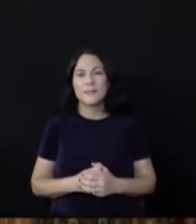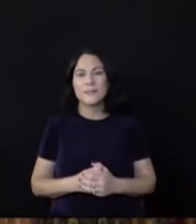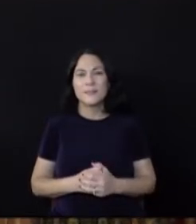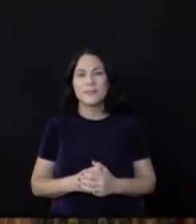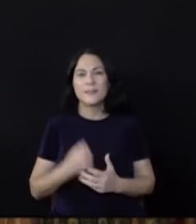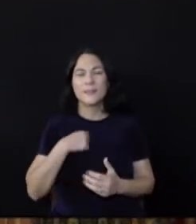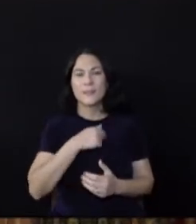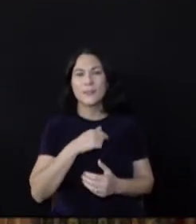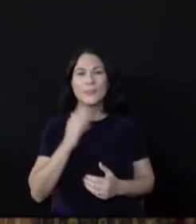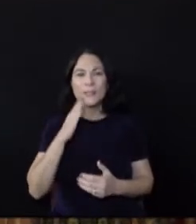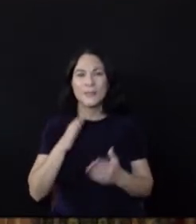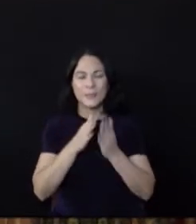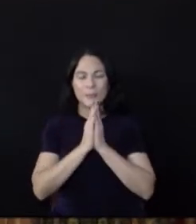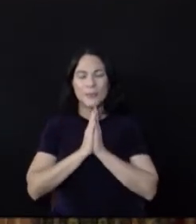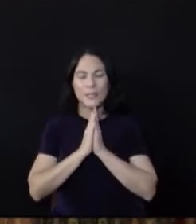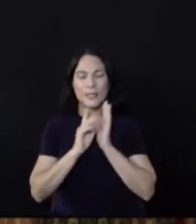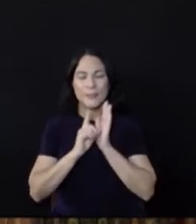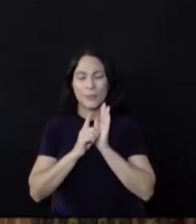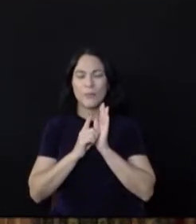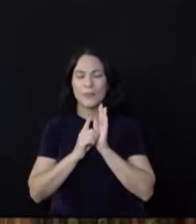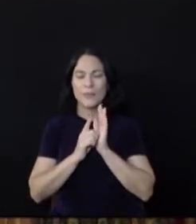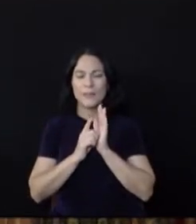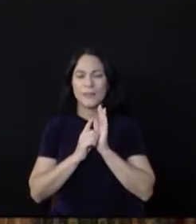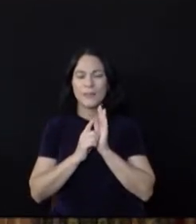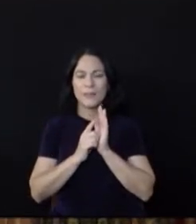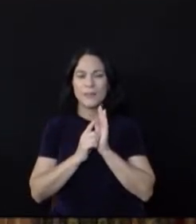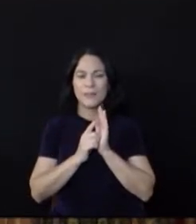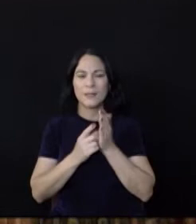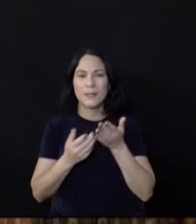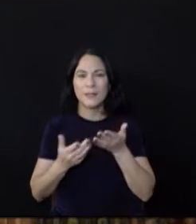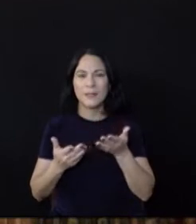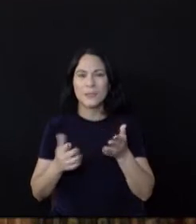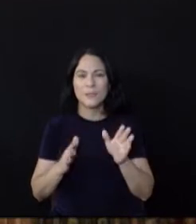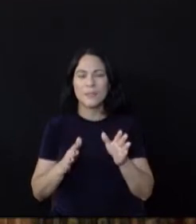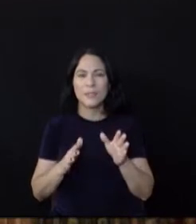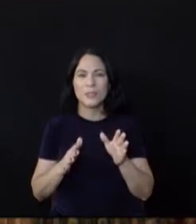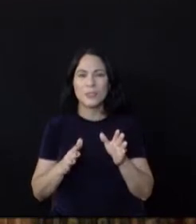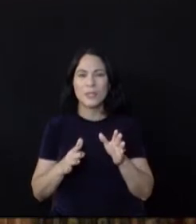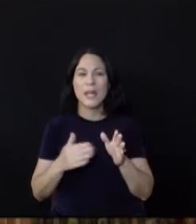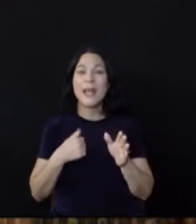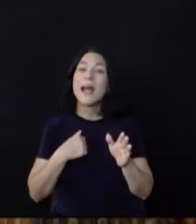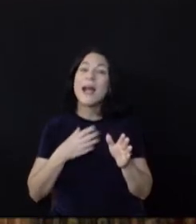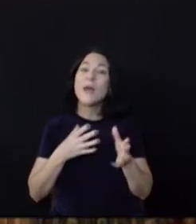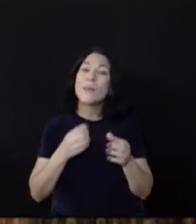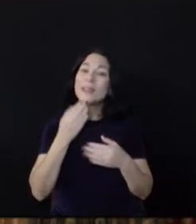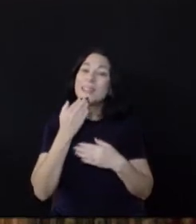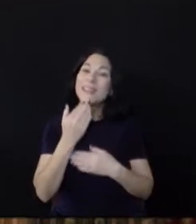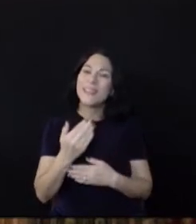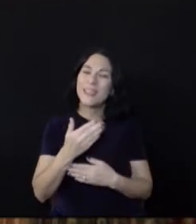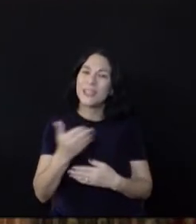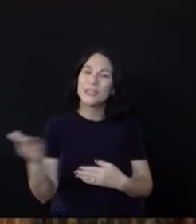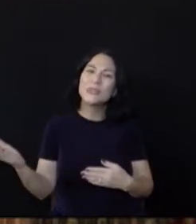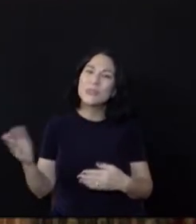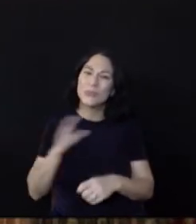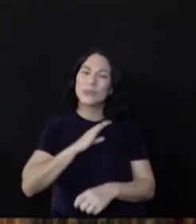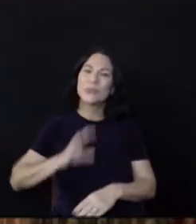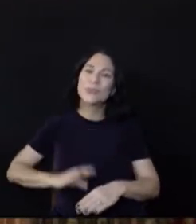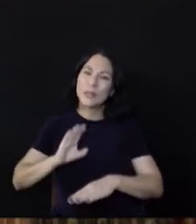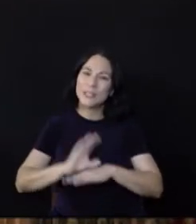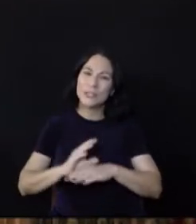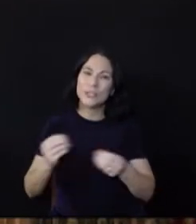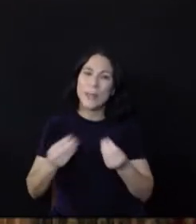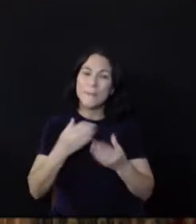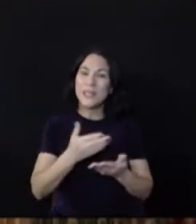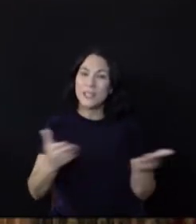We're going to pray here in a moment as we close. And as we do, I want to thank you, Christ Church, and many of you